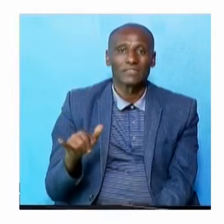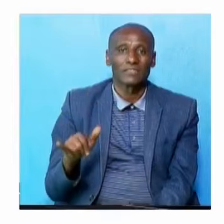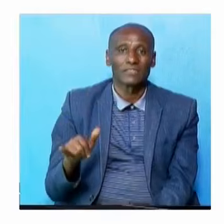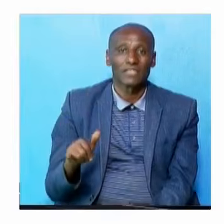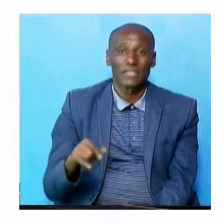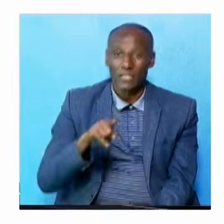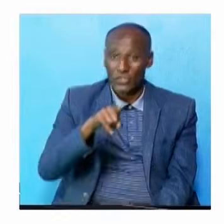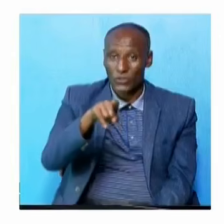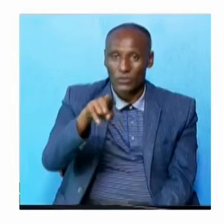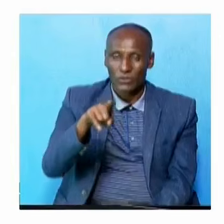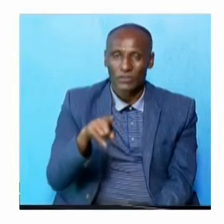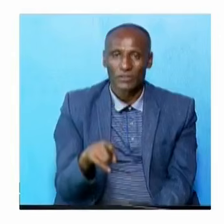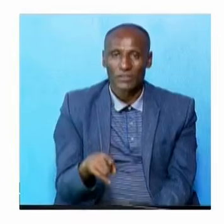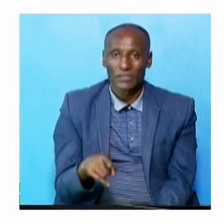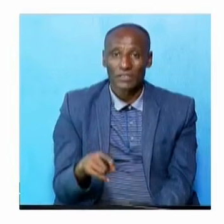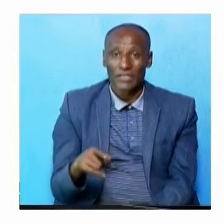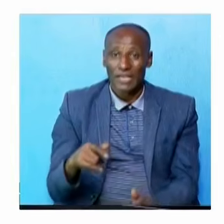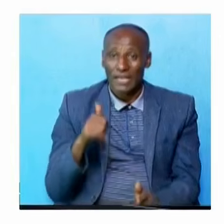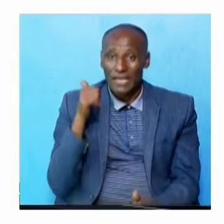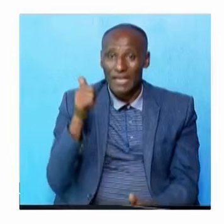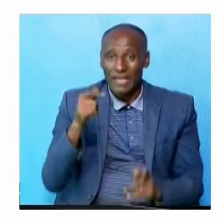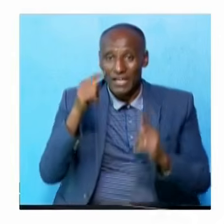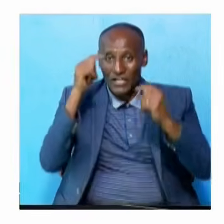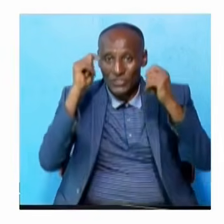you a story?